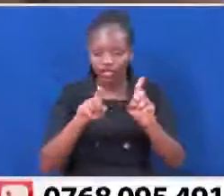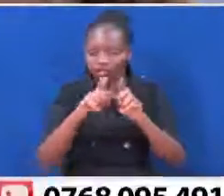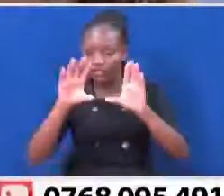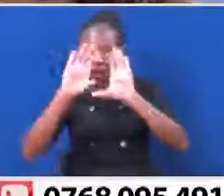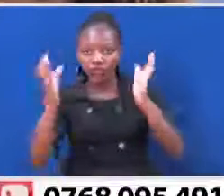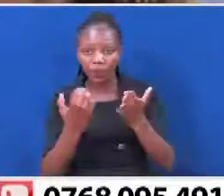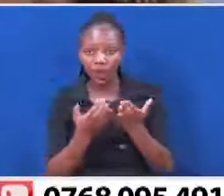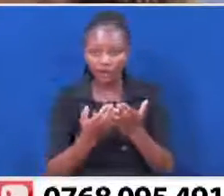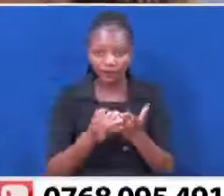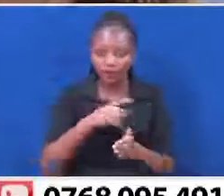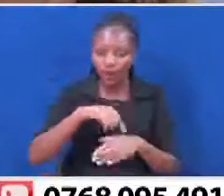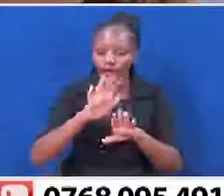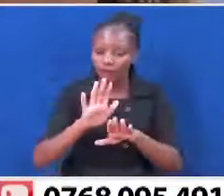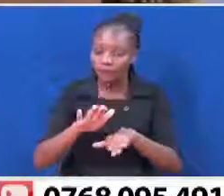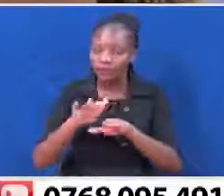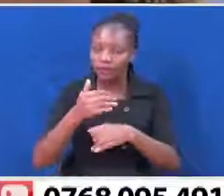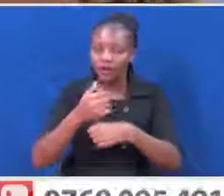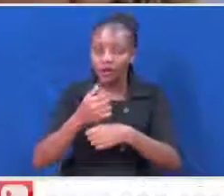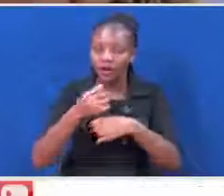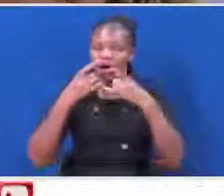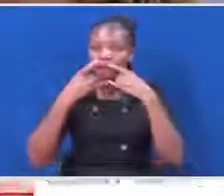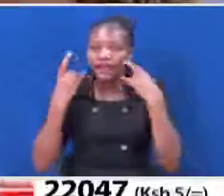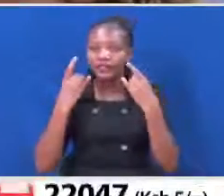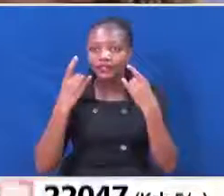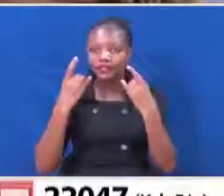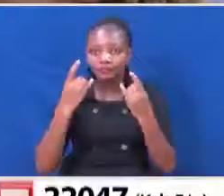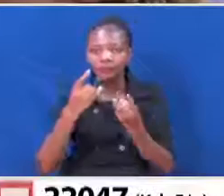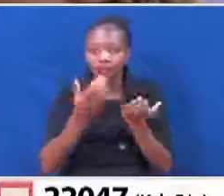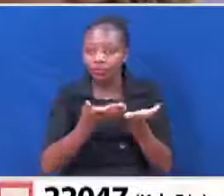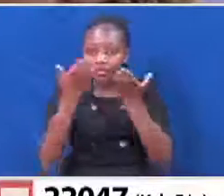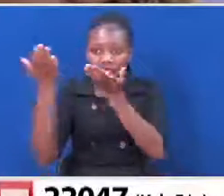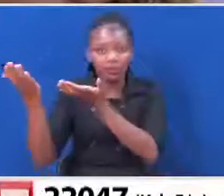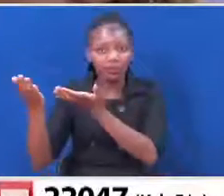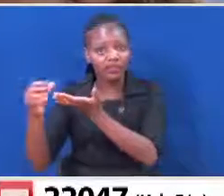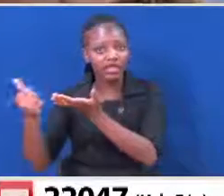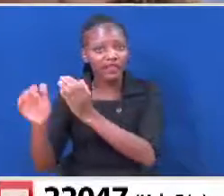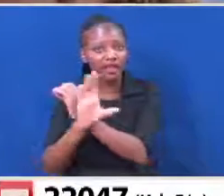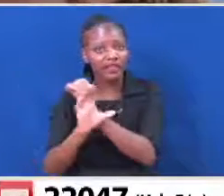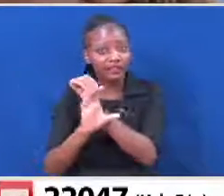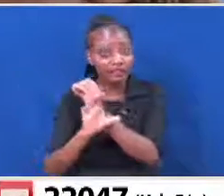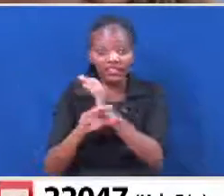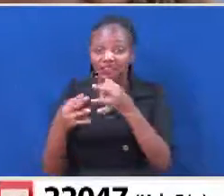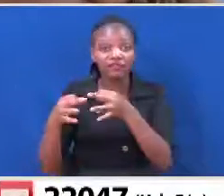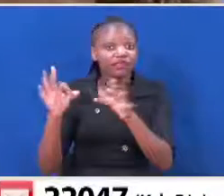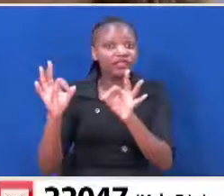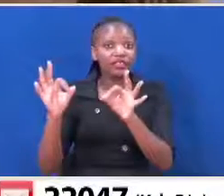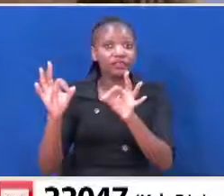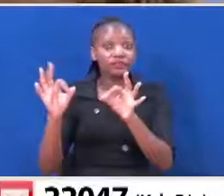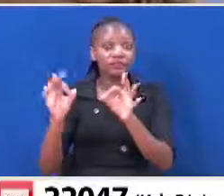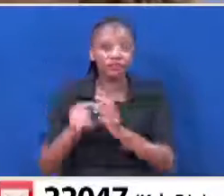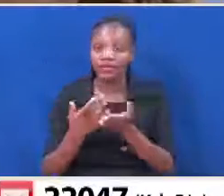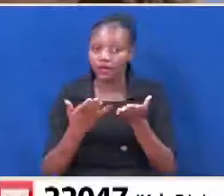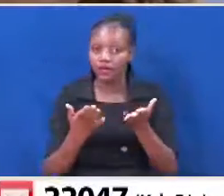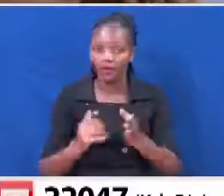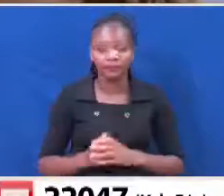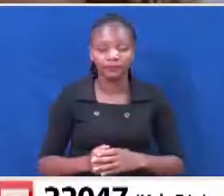Na mask tumetengeneza, ile imepelekwa mpaka ngambo kama Canada, imesaenda, ikitoka tu hapa kwa hii